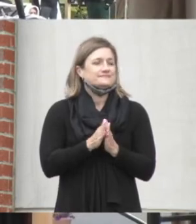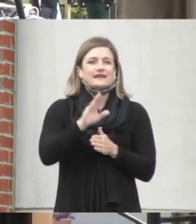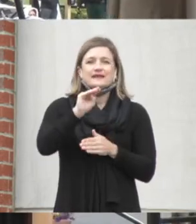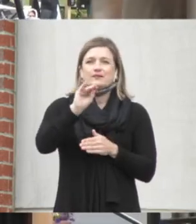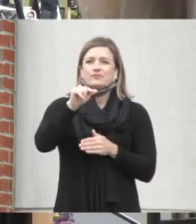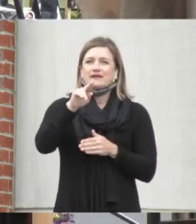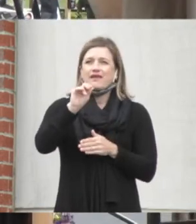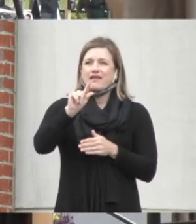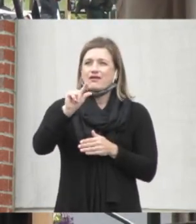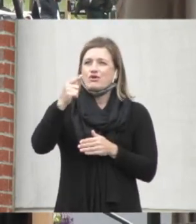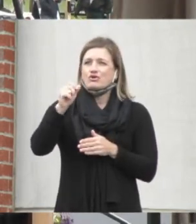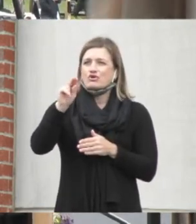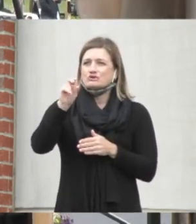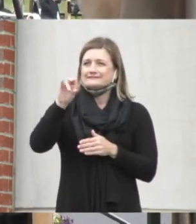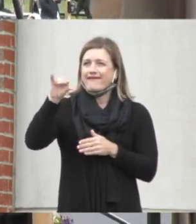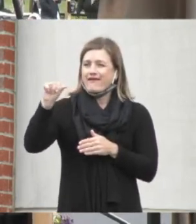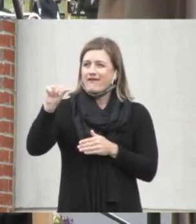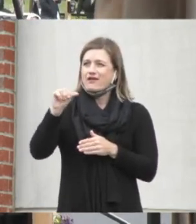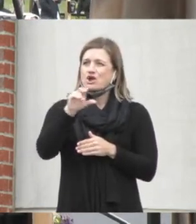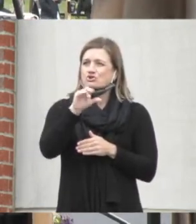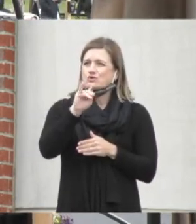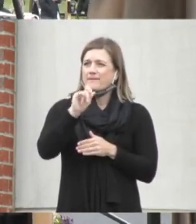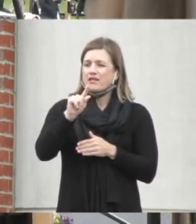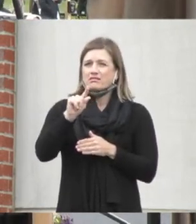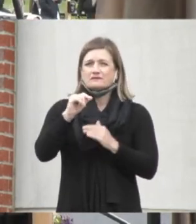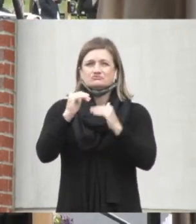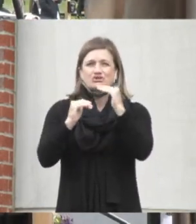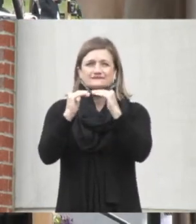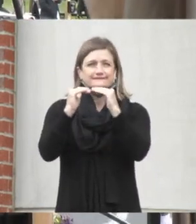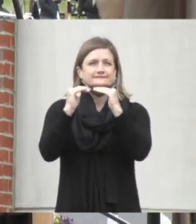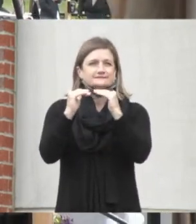Miguel Garcia, Criminal Justice Technology.